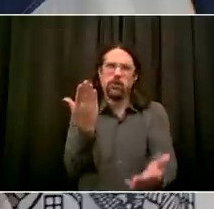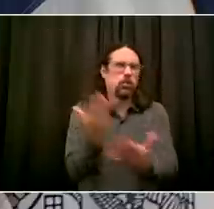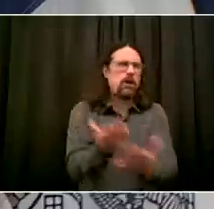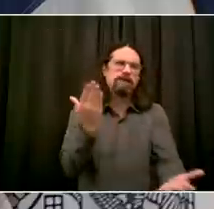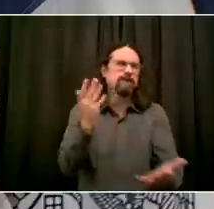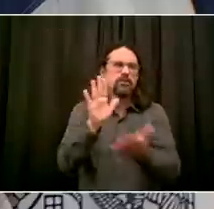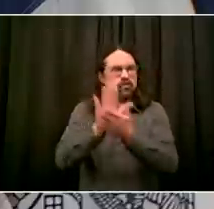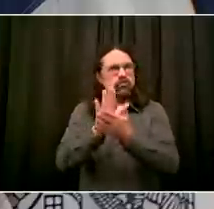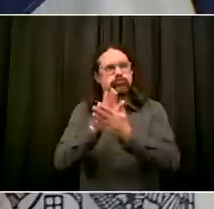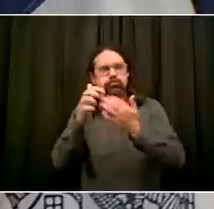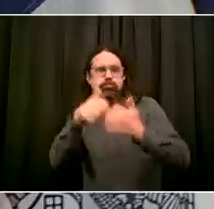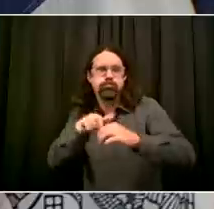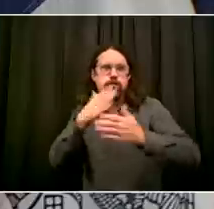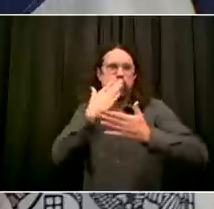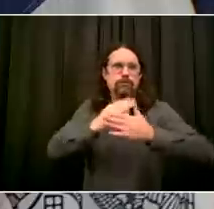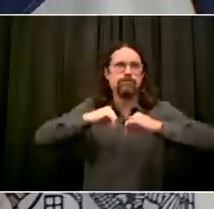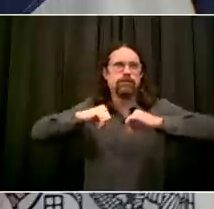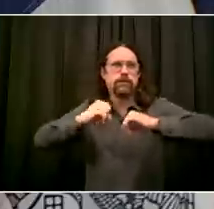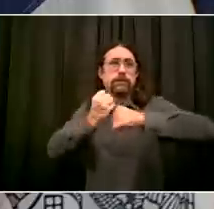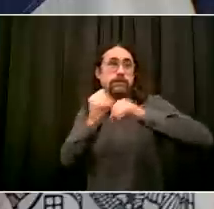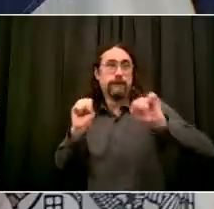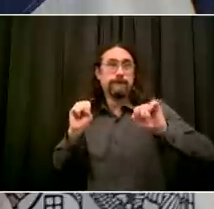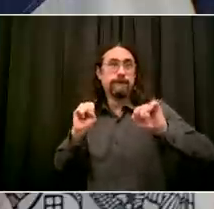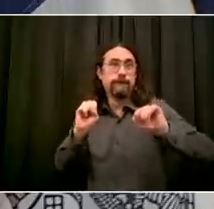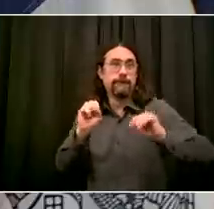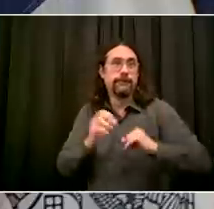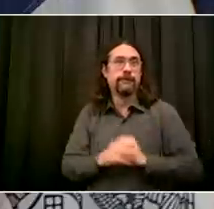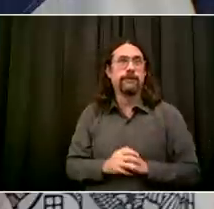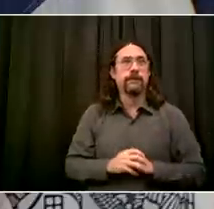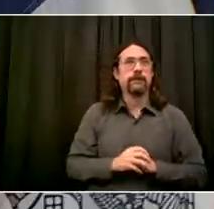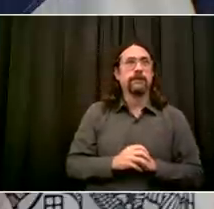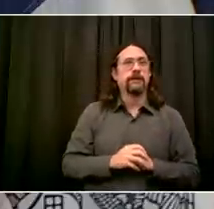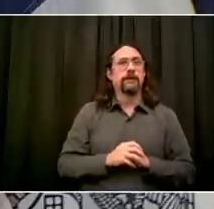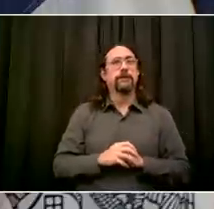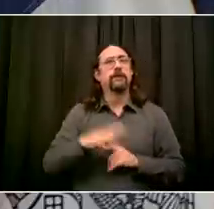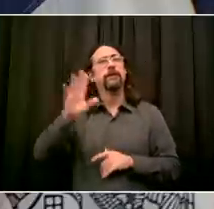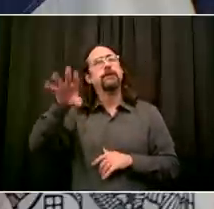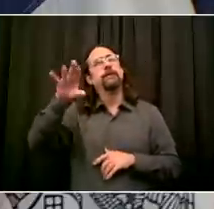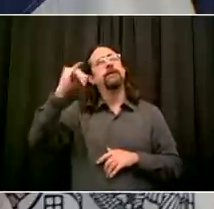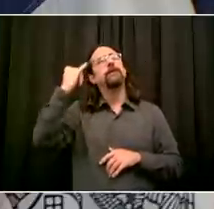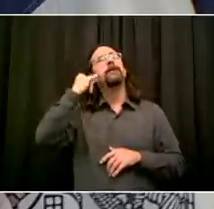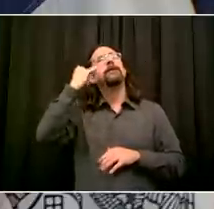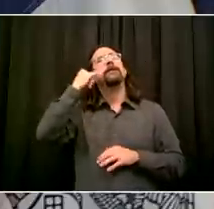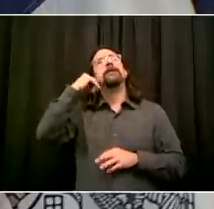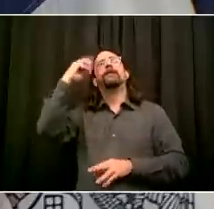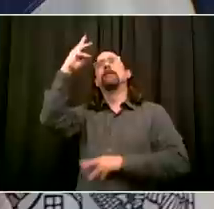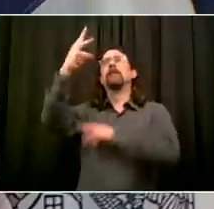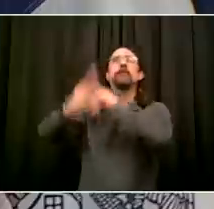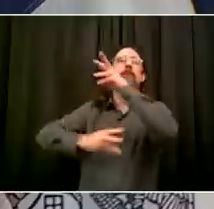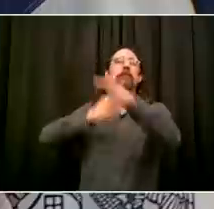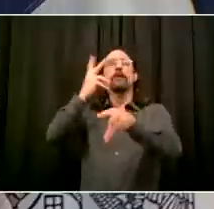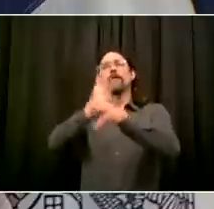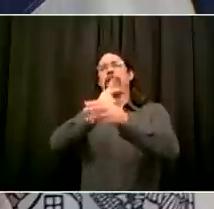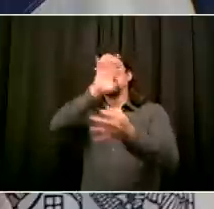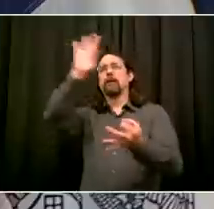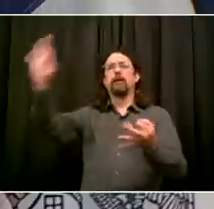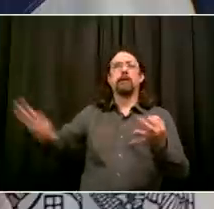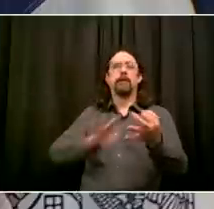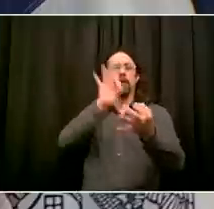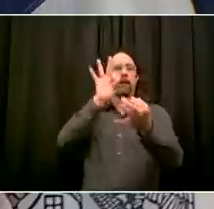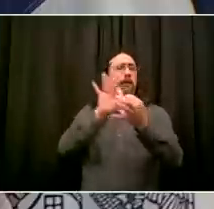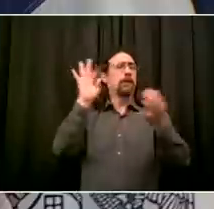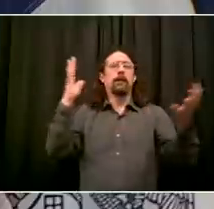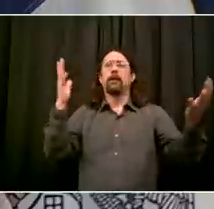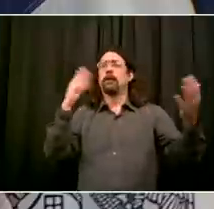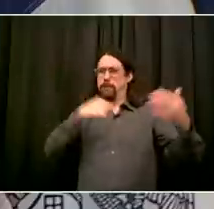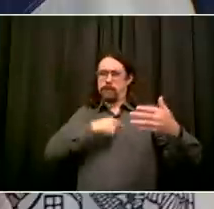activity within the zip code, if we say here are 9 zip codes out of 146 in New York City that are particularly